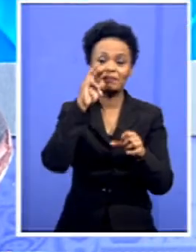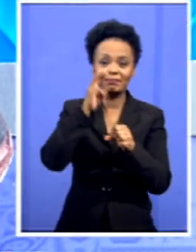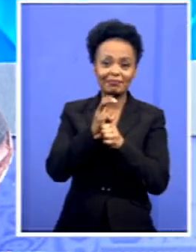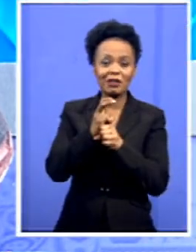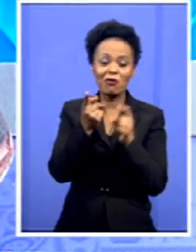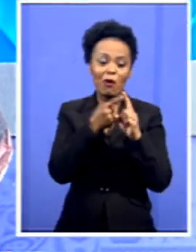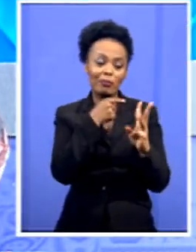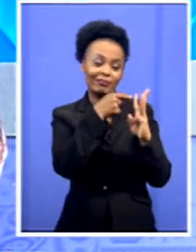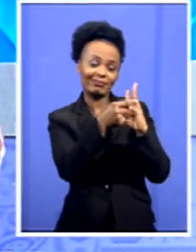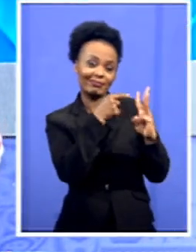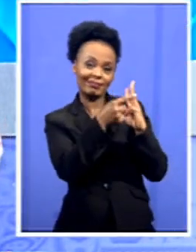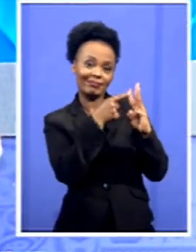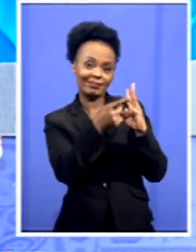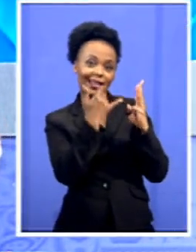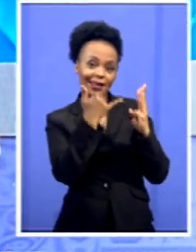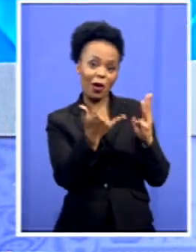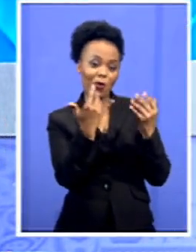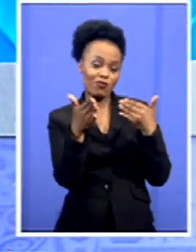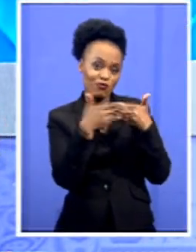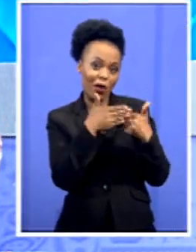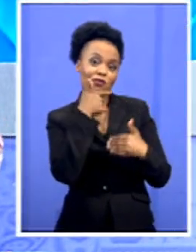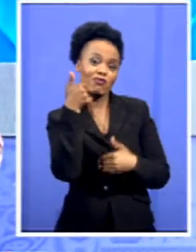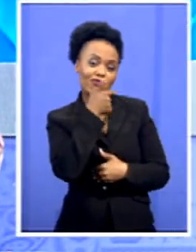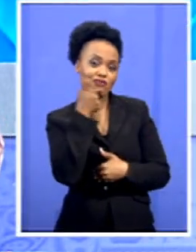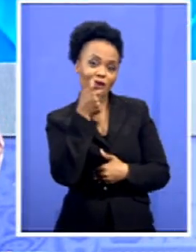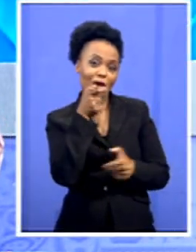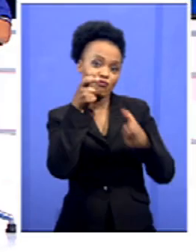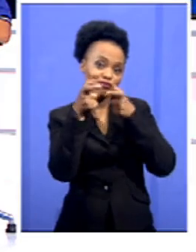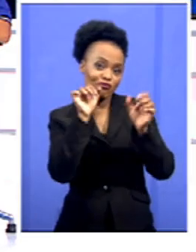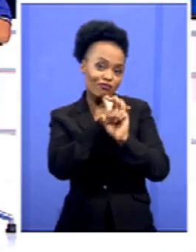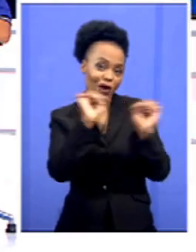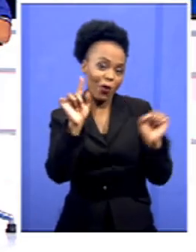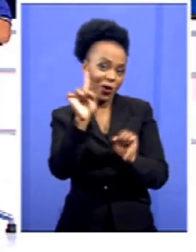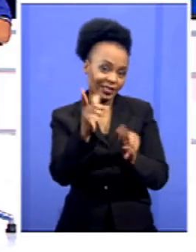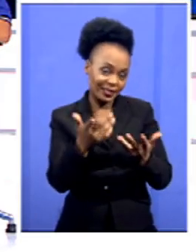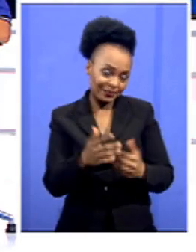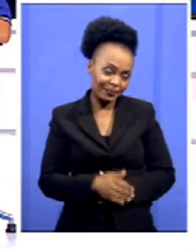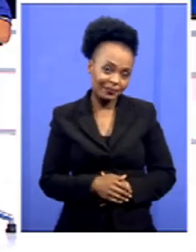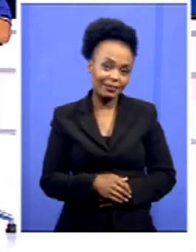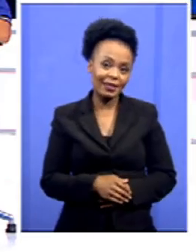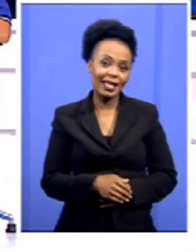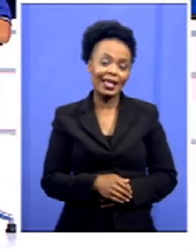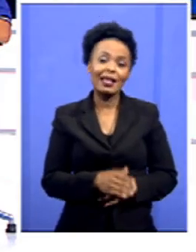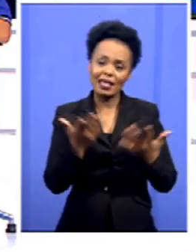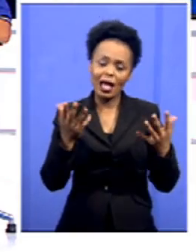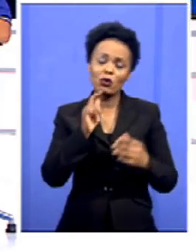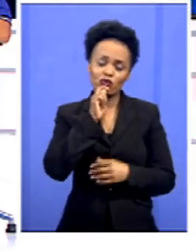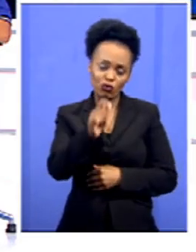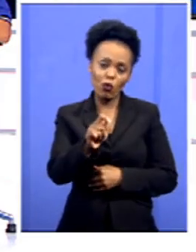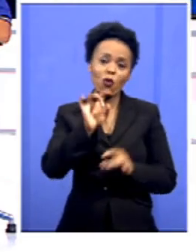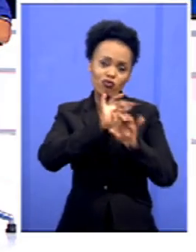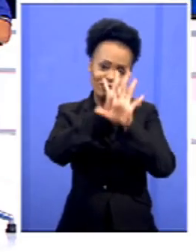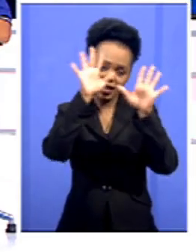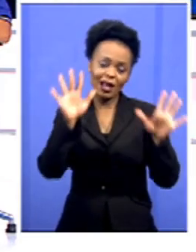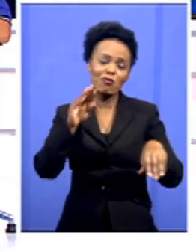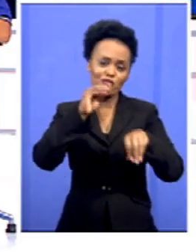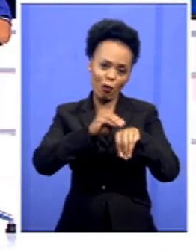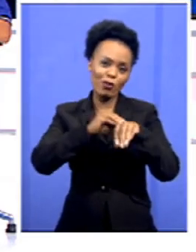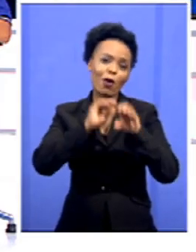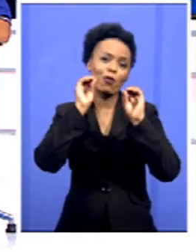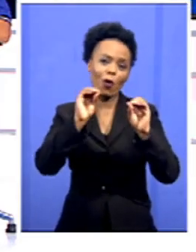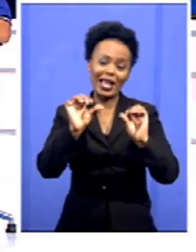panel, again, in closing, what are your final remarks? Clearly, there is a problem. This is a great